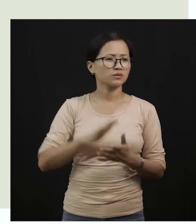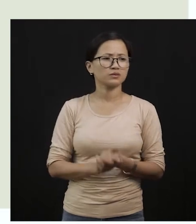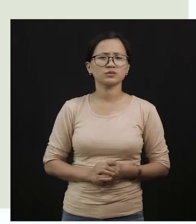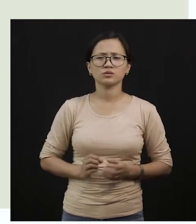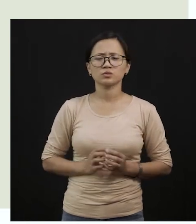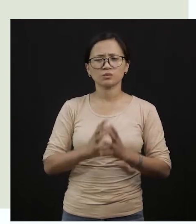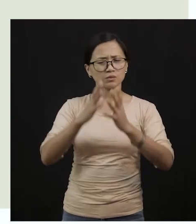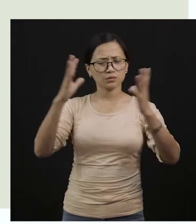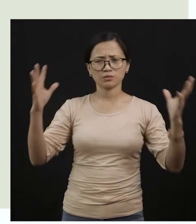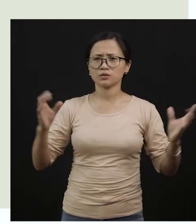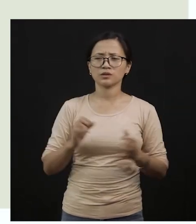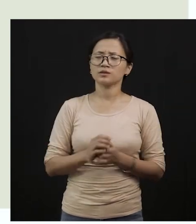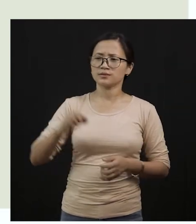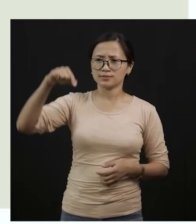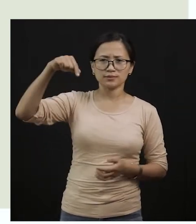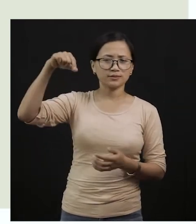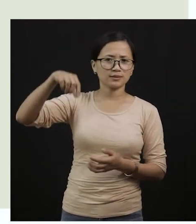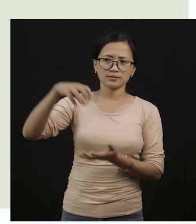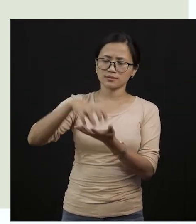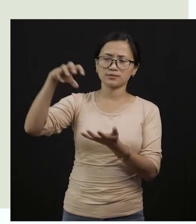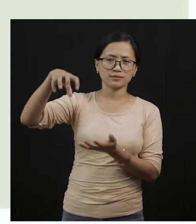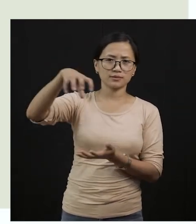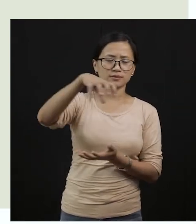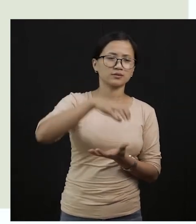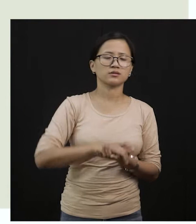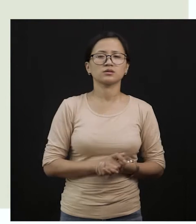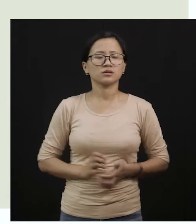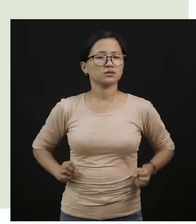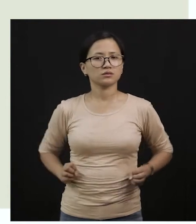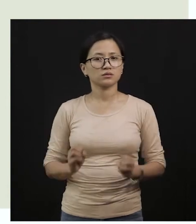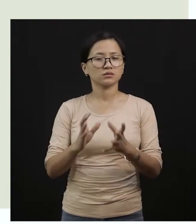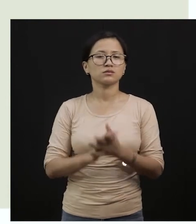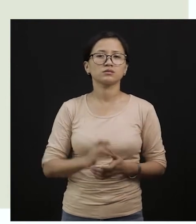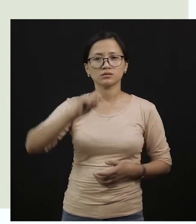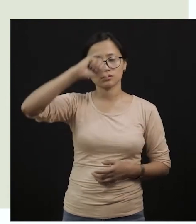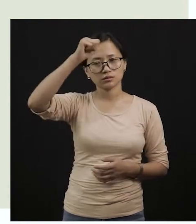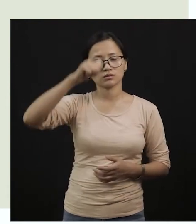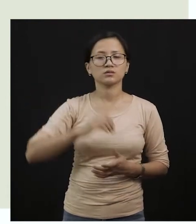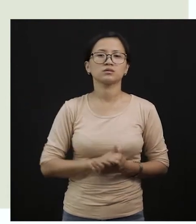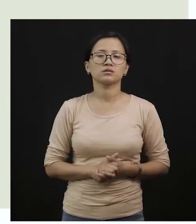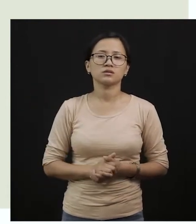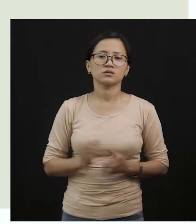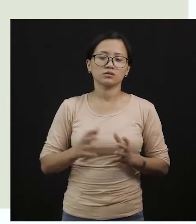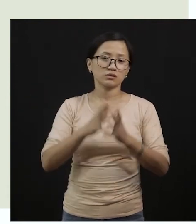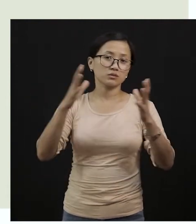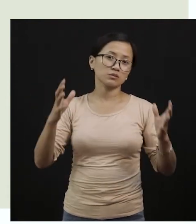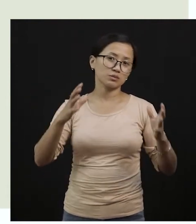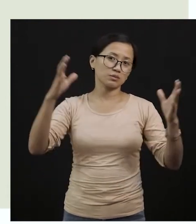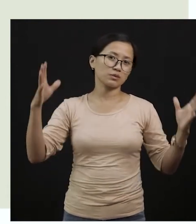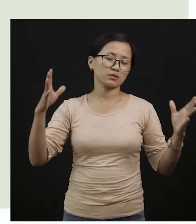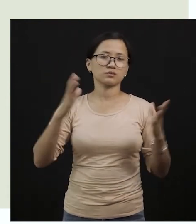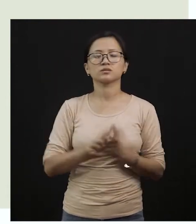many centers in so many countries. I've told you, though they started their work in India, they have expanded. Their